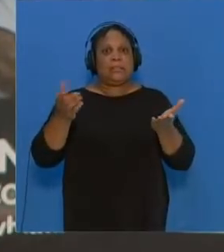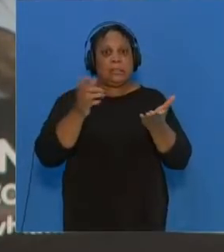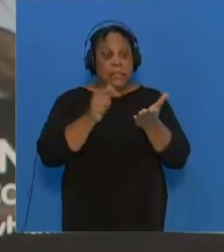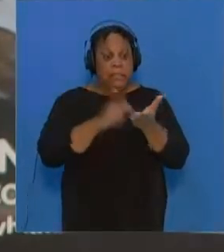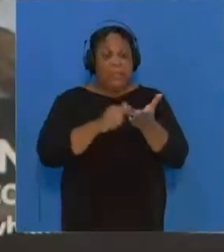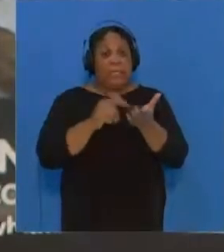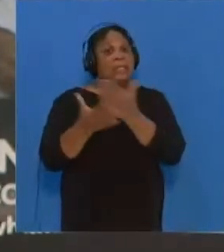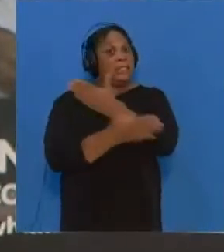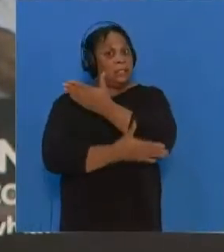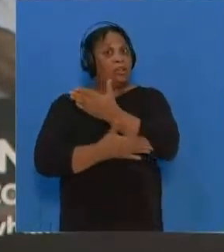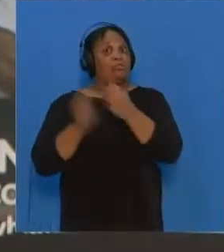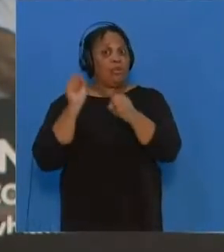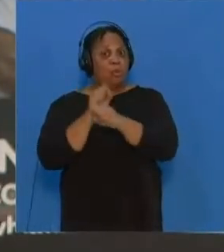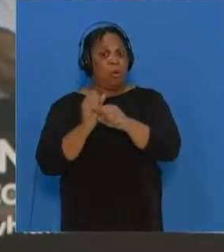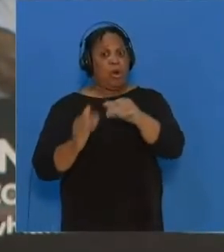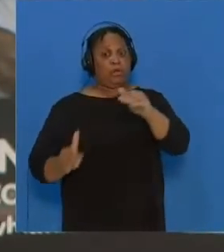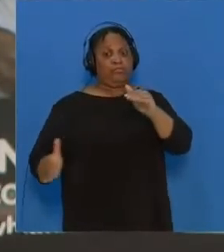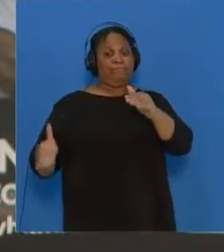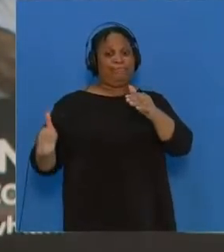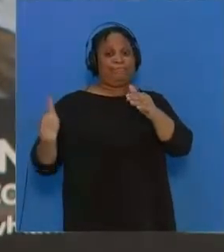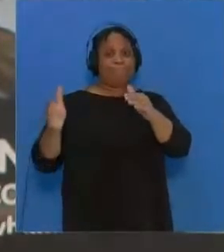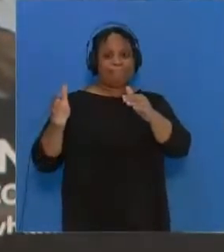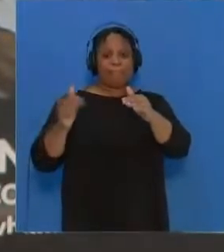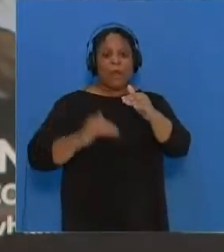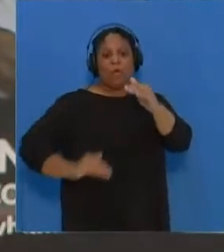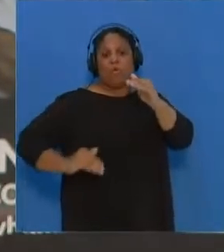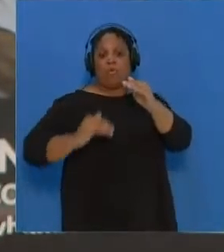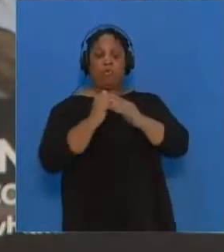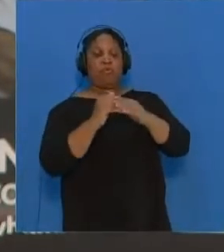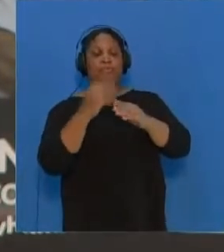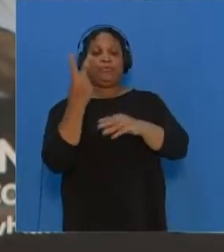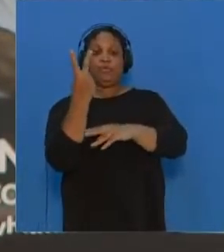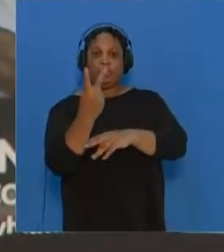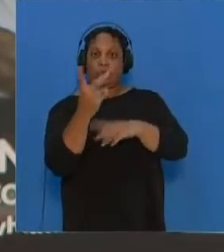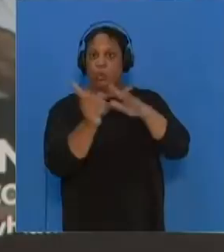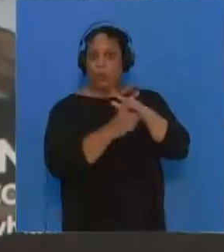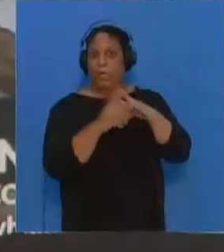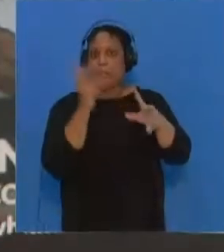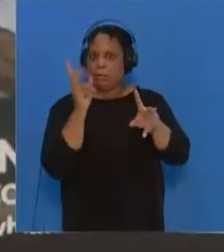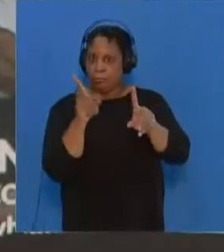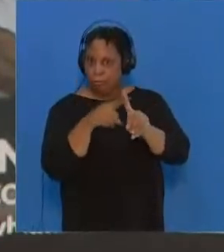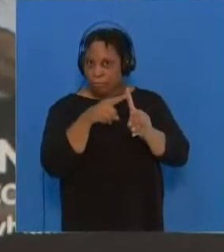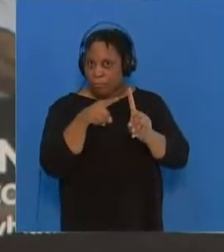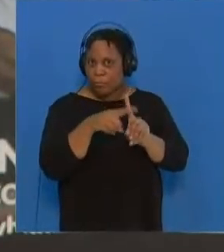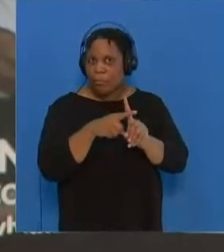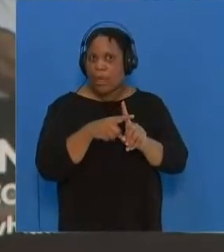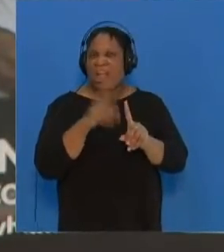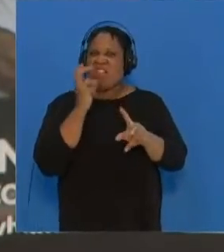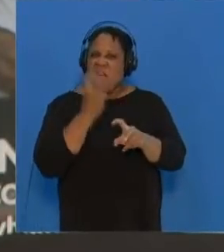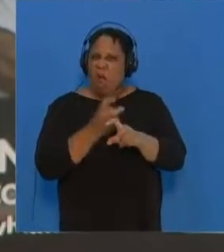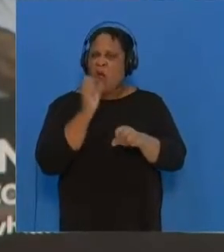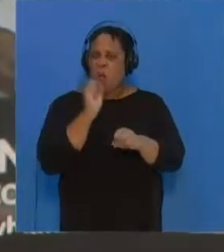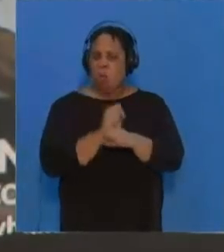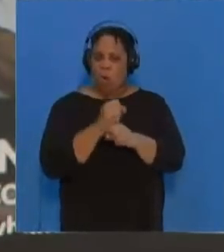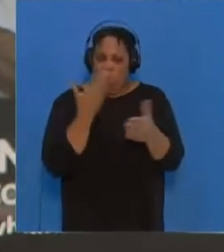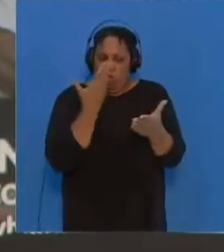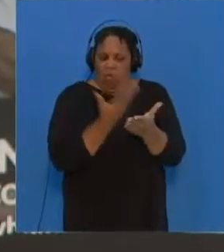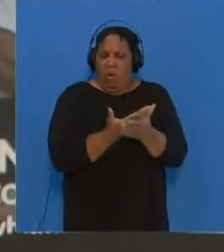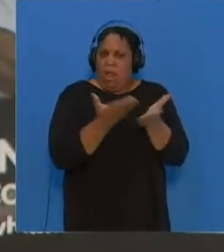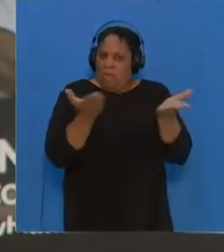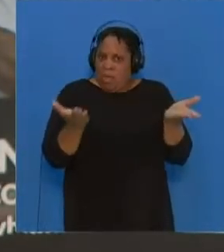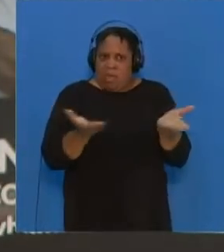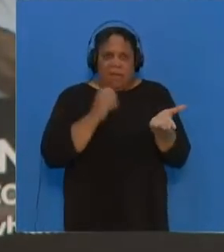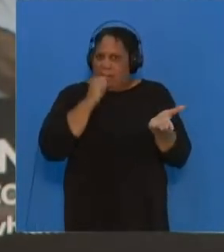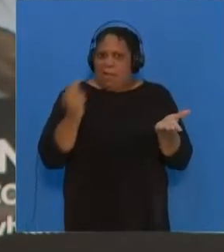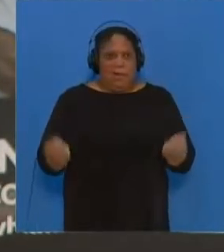for to get us to a place where we only have 2 active cases, and the hard work of which we've done in order to get us to this point. We're not going